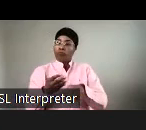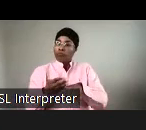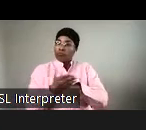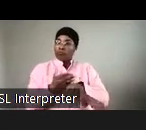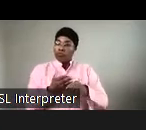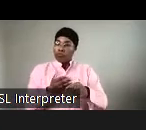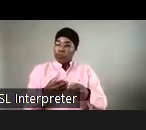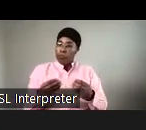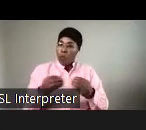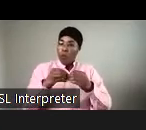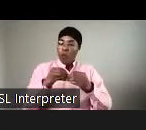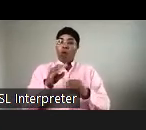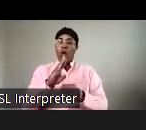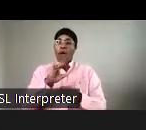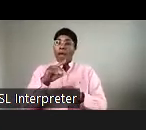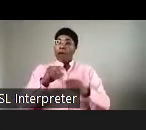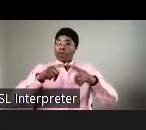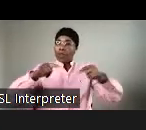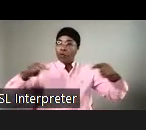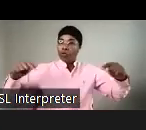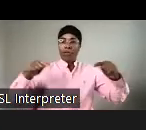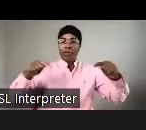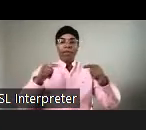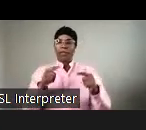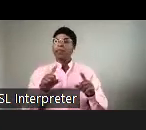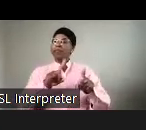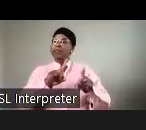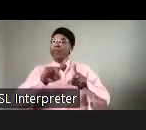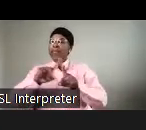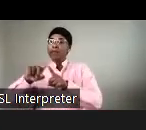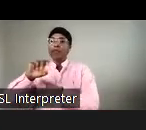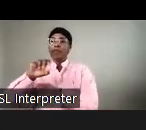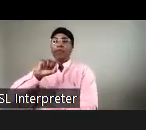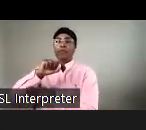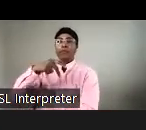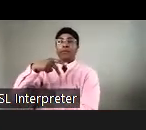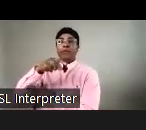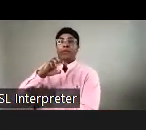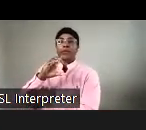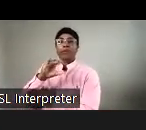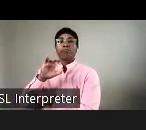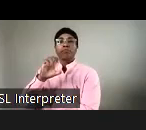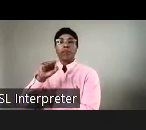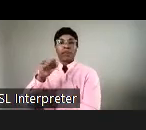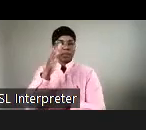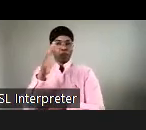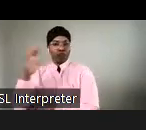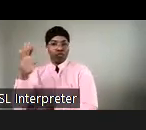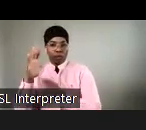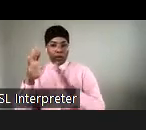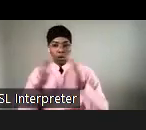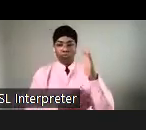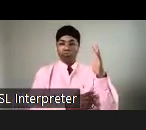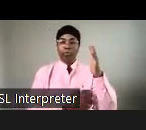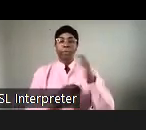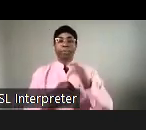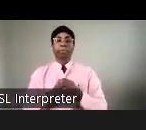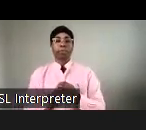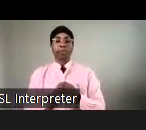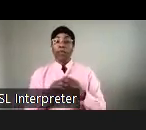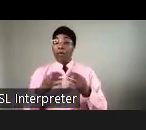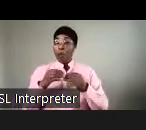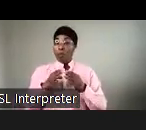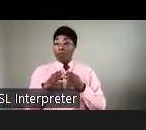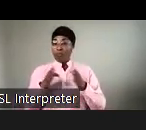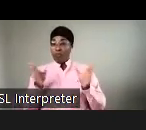diversity, specifically in red pine plantations around there, which there's a lot of. And then to more broadly